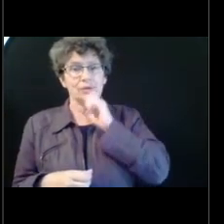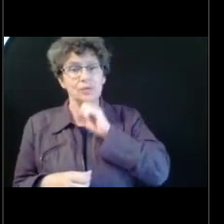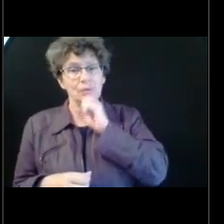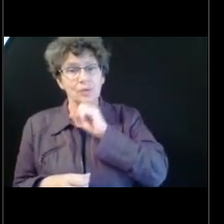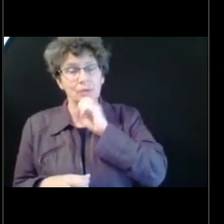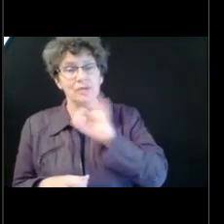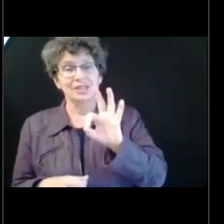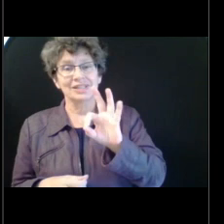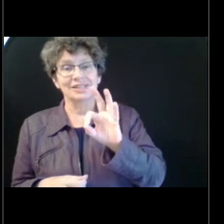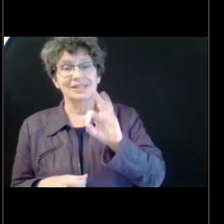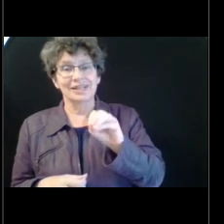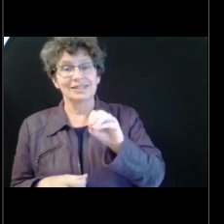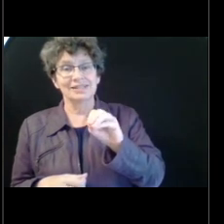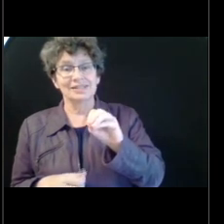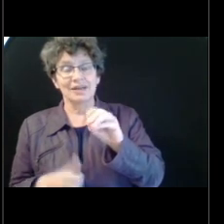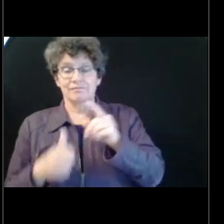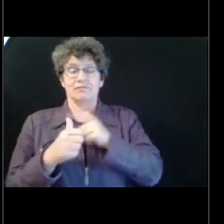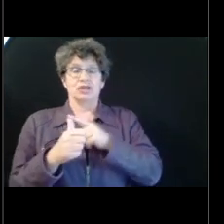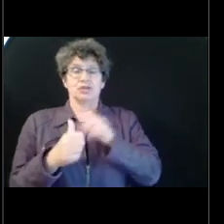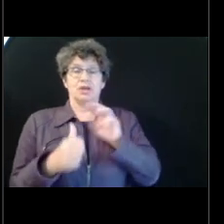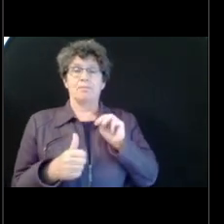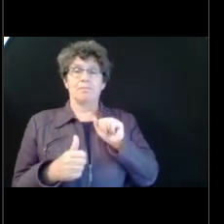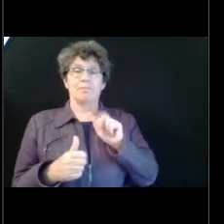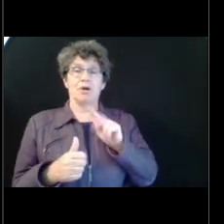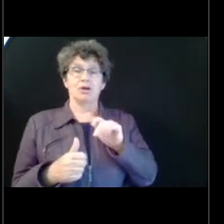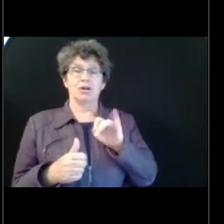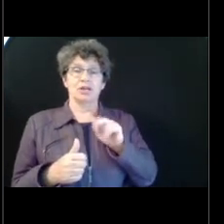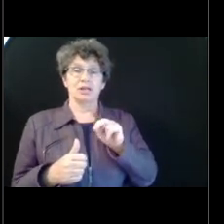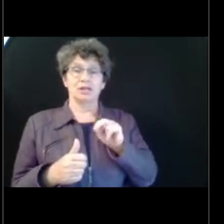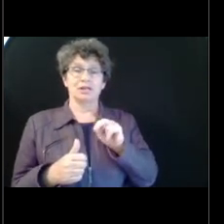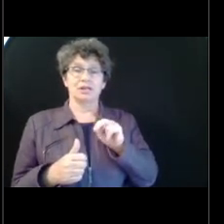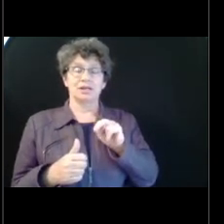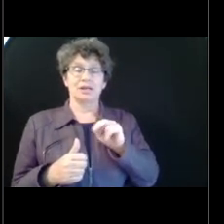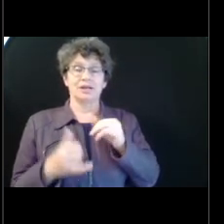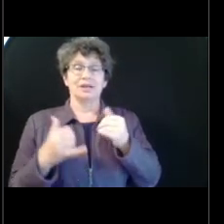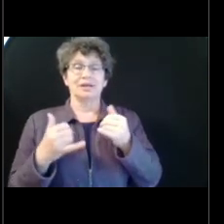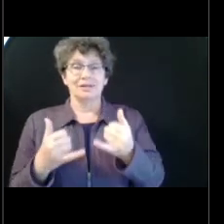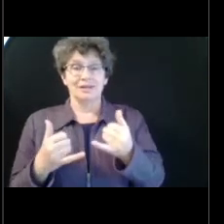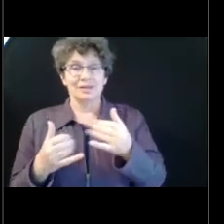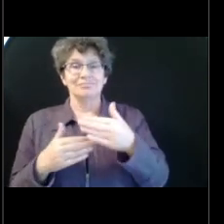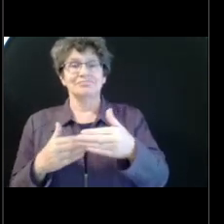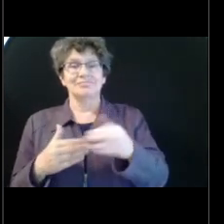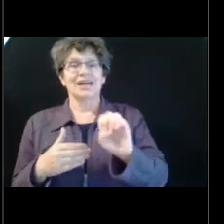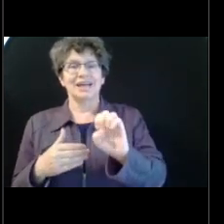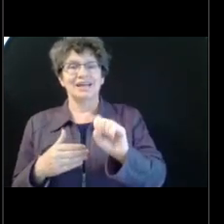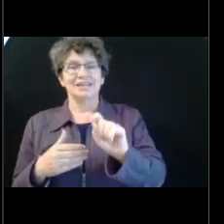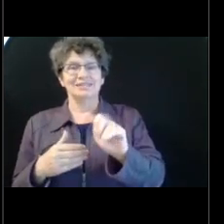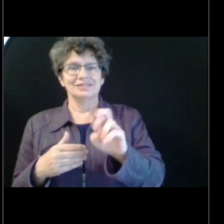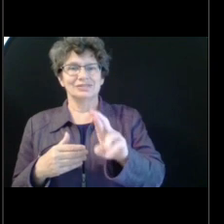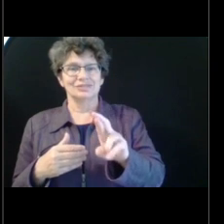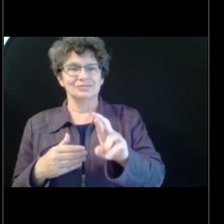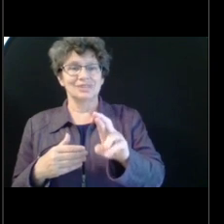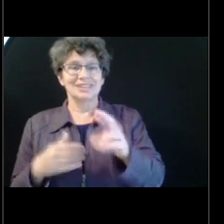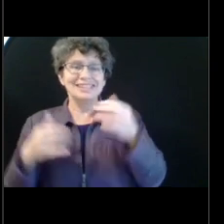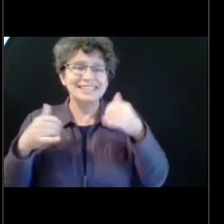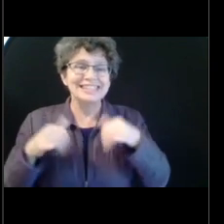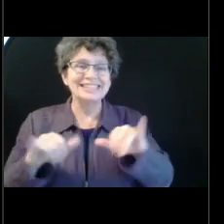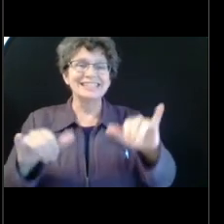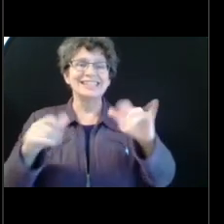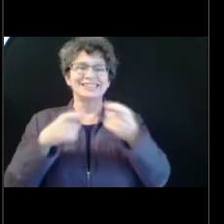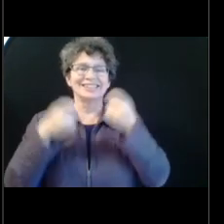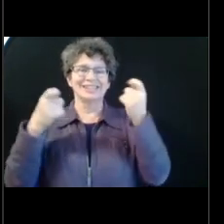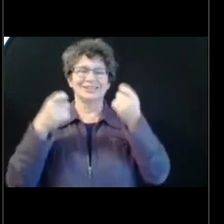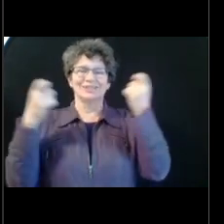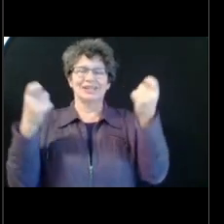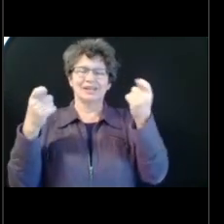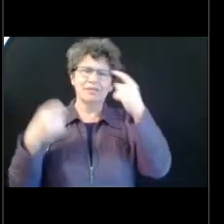after Martin, of course, and is still celebrating. So to me, this was a great example of what was a